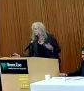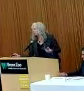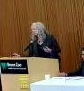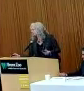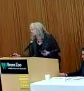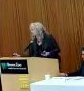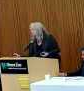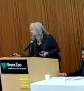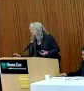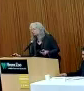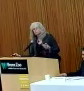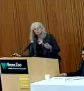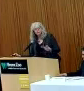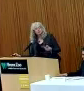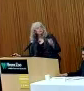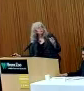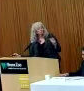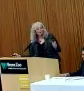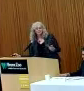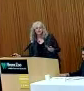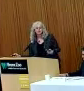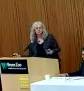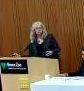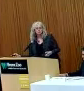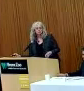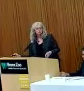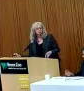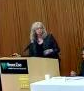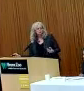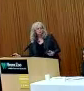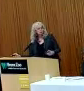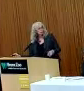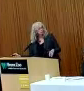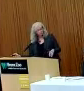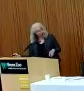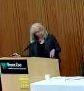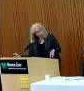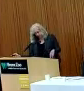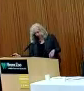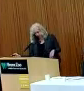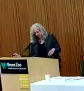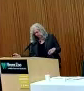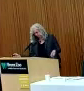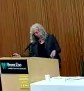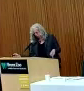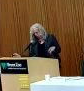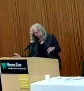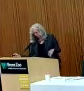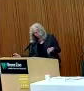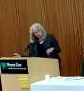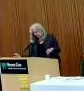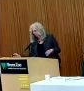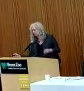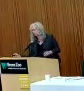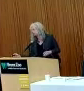that many black and brown homeowner um families have been locked out of home ownership opportunities and that opportunity to build wealth and it is true in